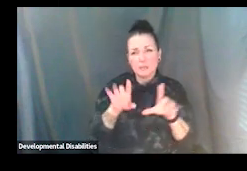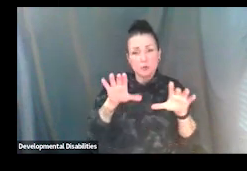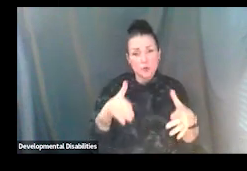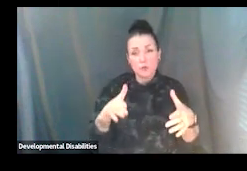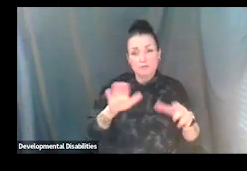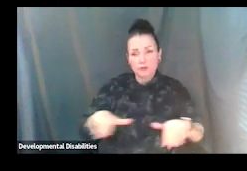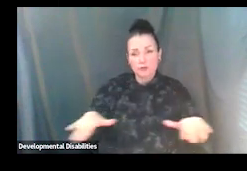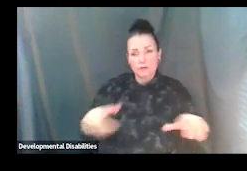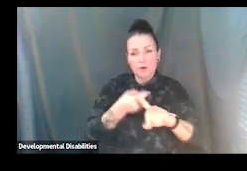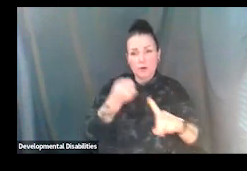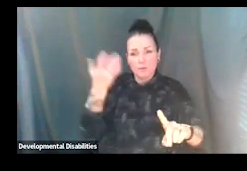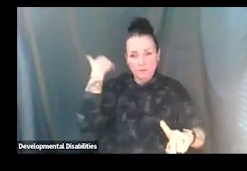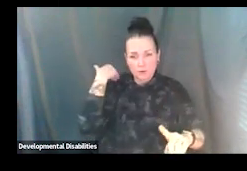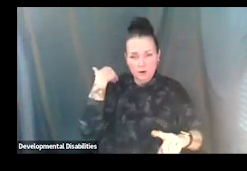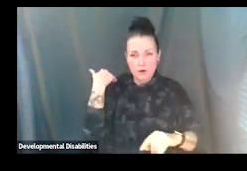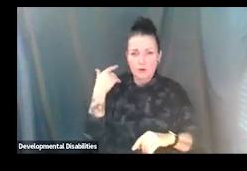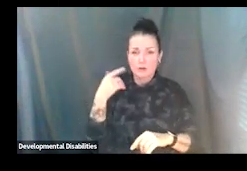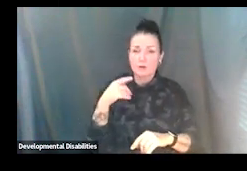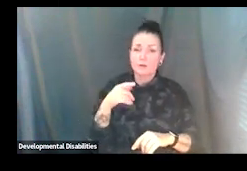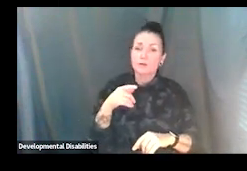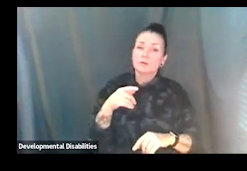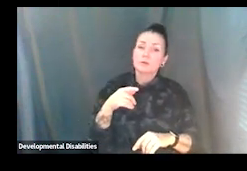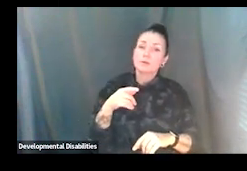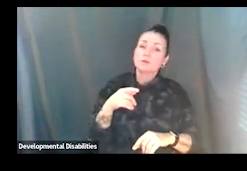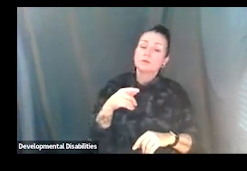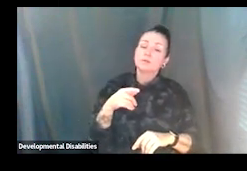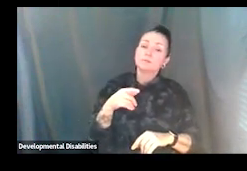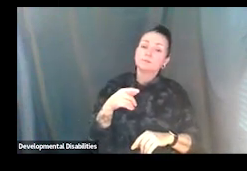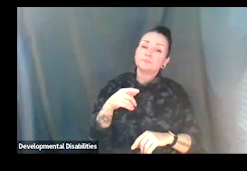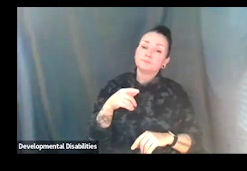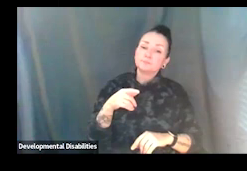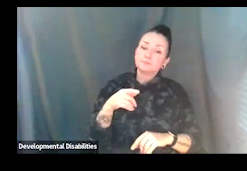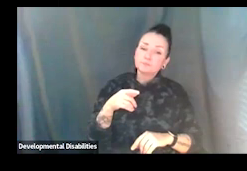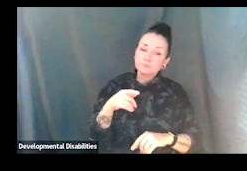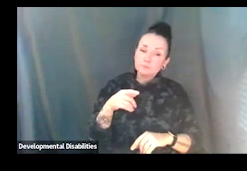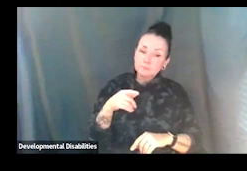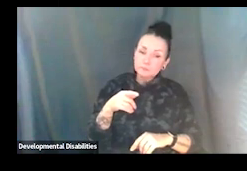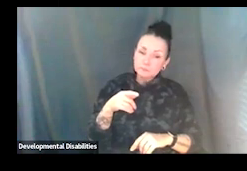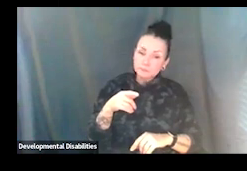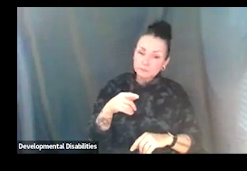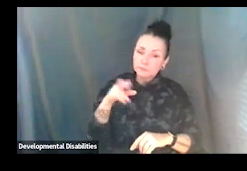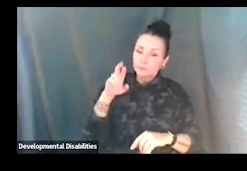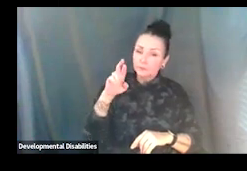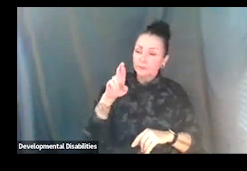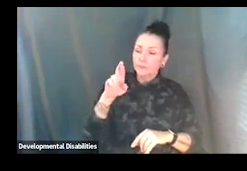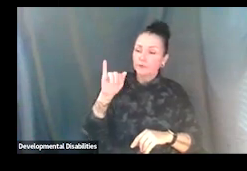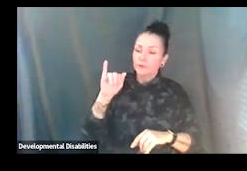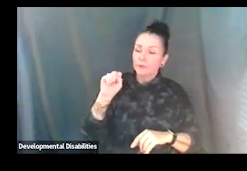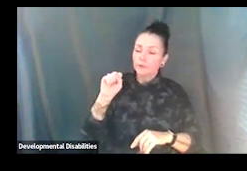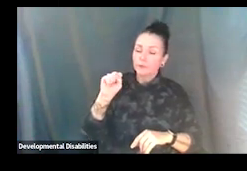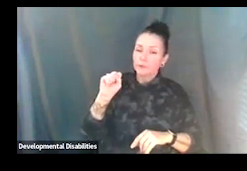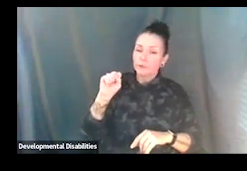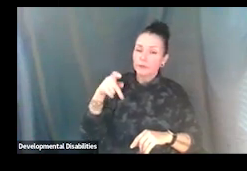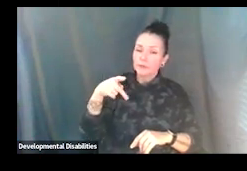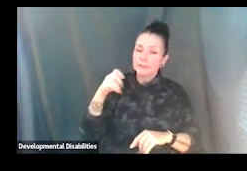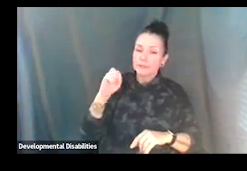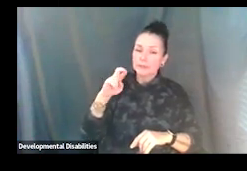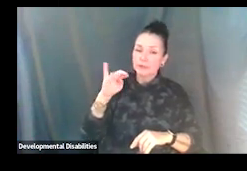methylphenidate study in people with autism. But if we look at their risperidone study and their placebo and their methylphenidate